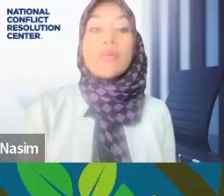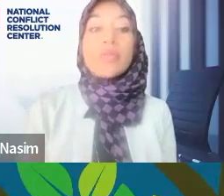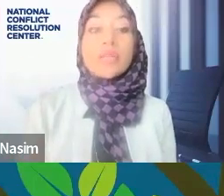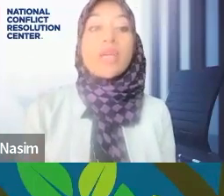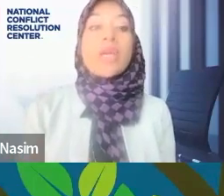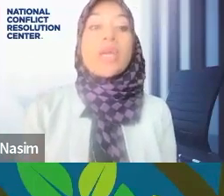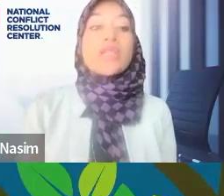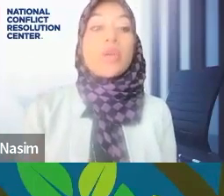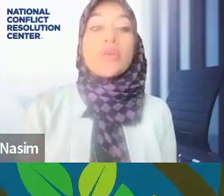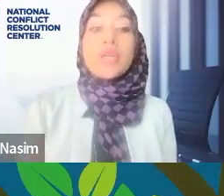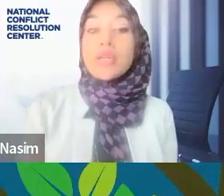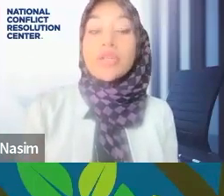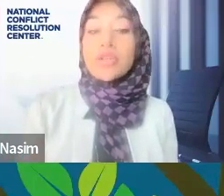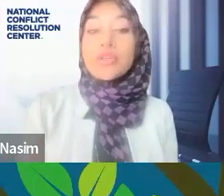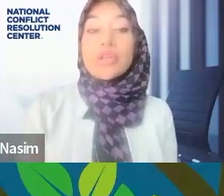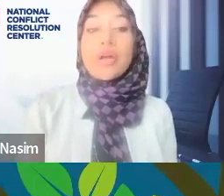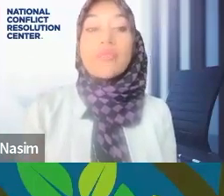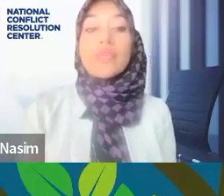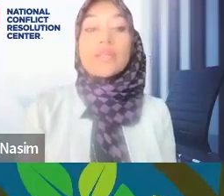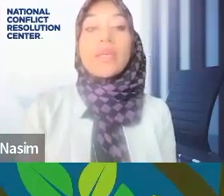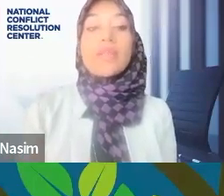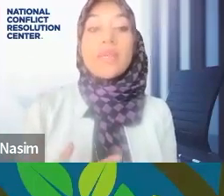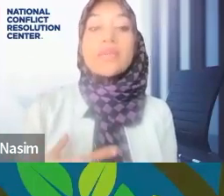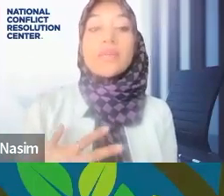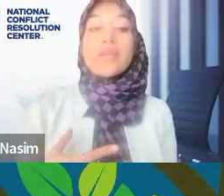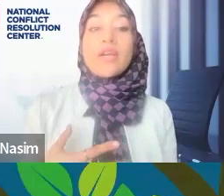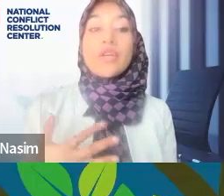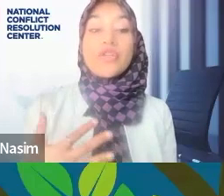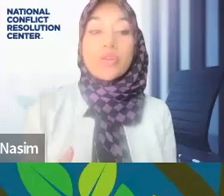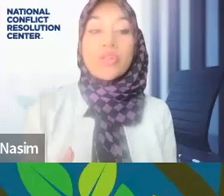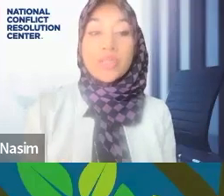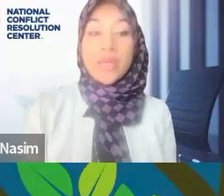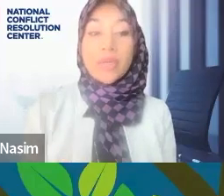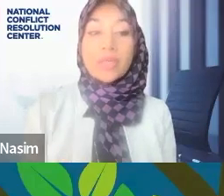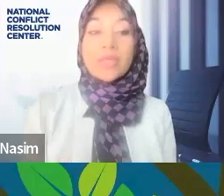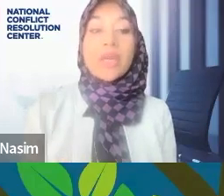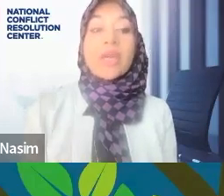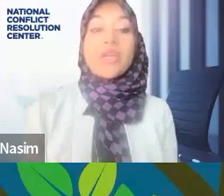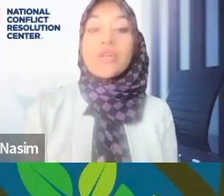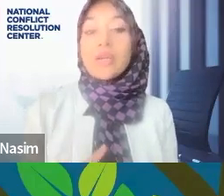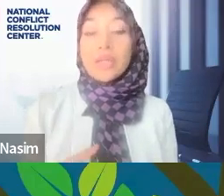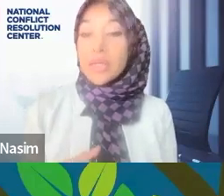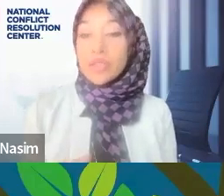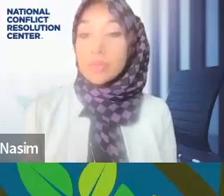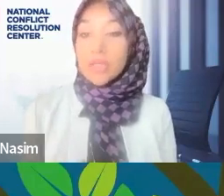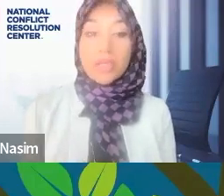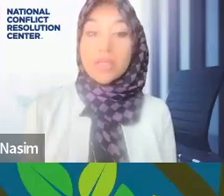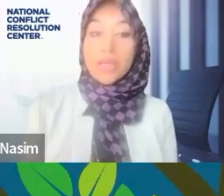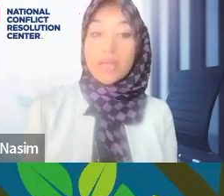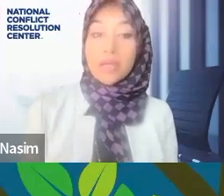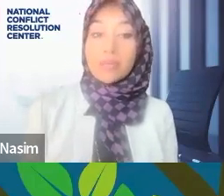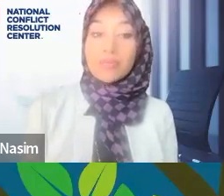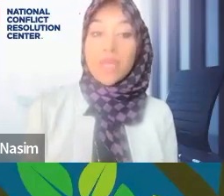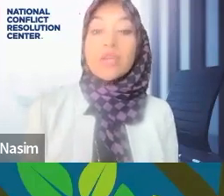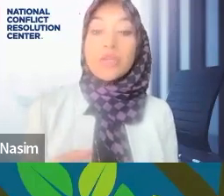are in conflict. It's what you hear initially during the conflict. And these, again, are your surface statements. You're not going to gain too much